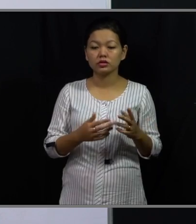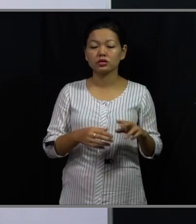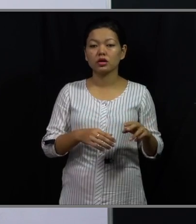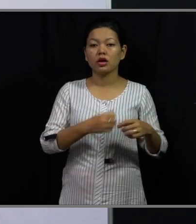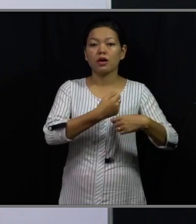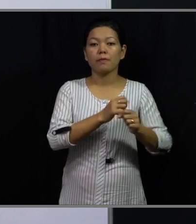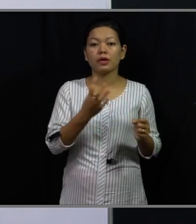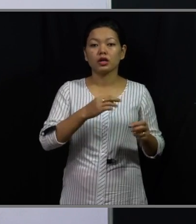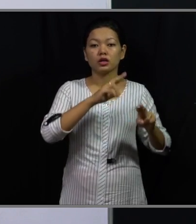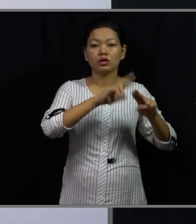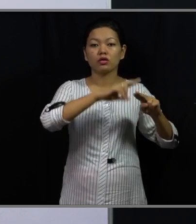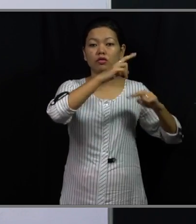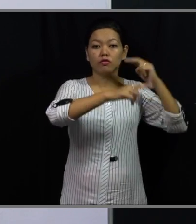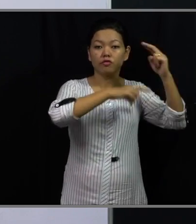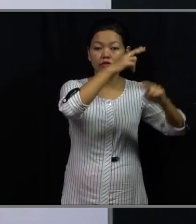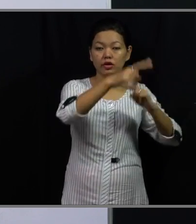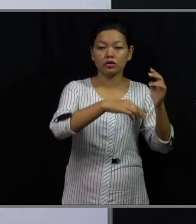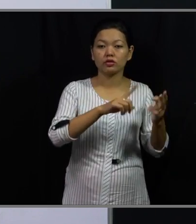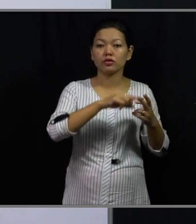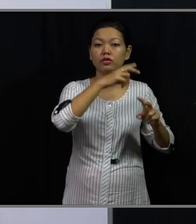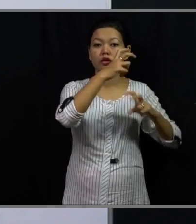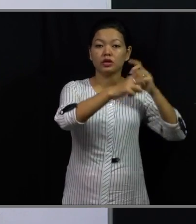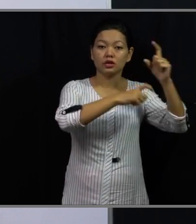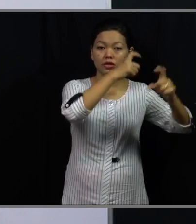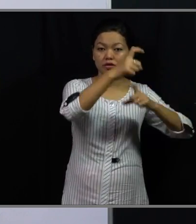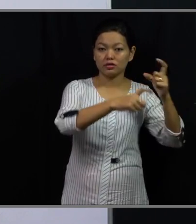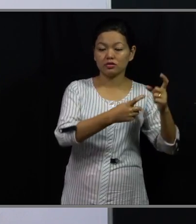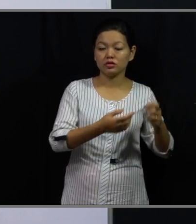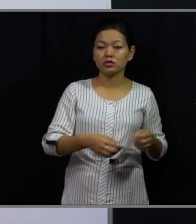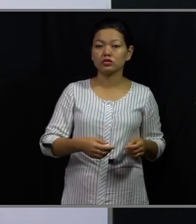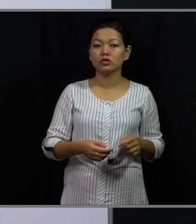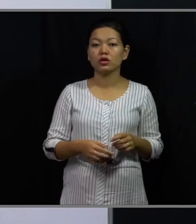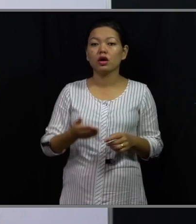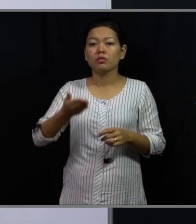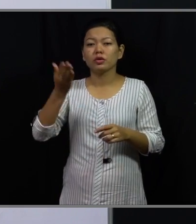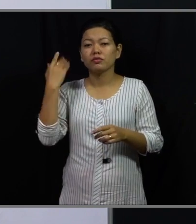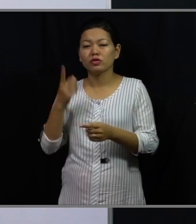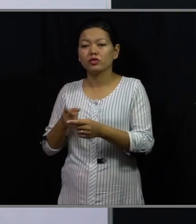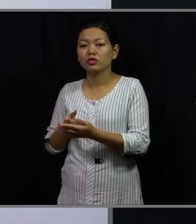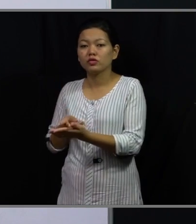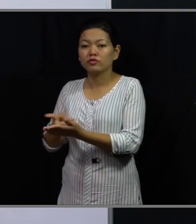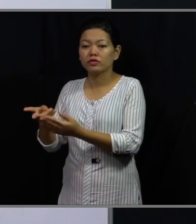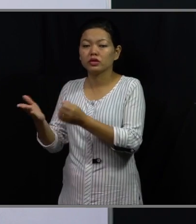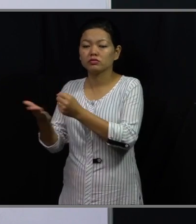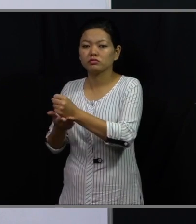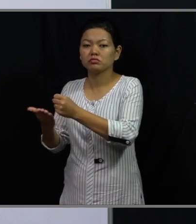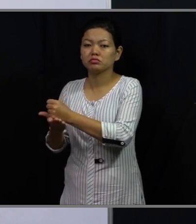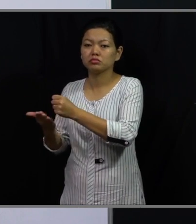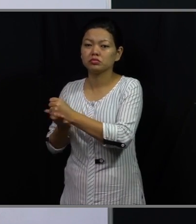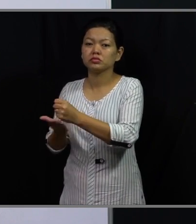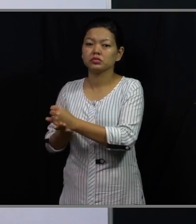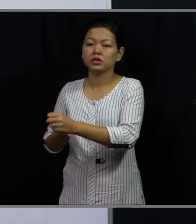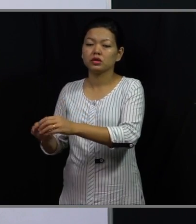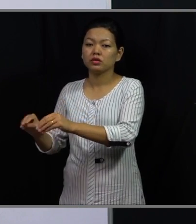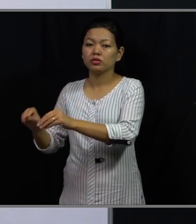one is it deals with the past events, okay, which has occurred in the past societies. For